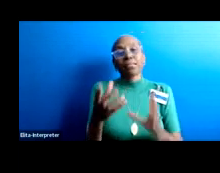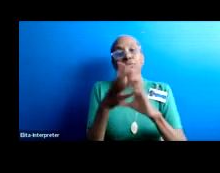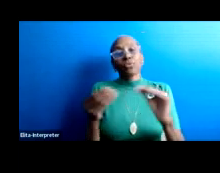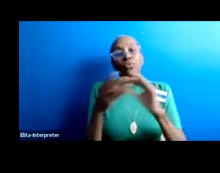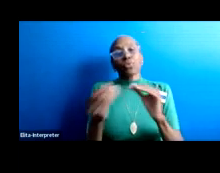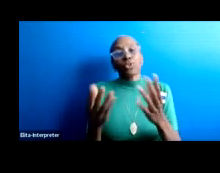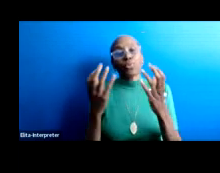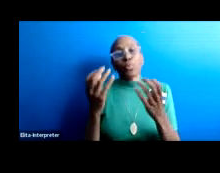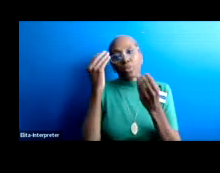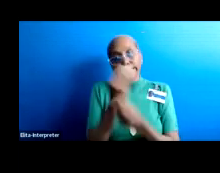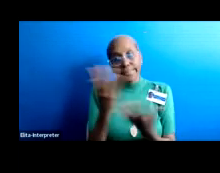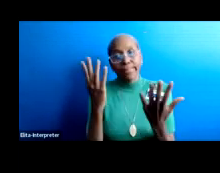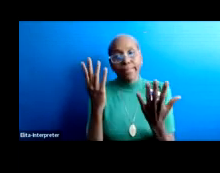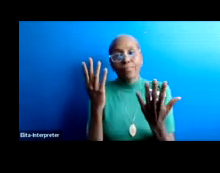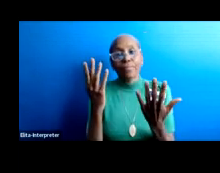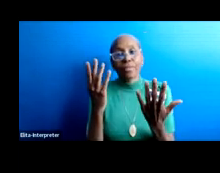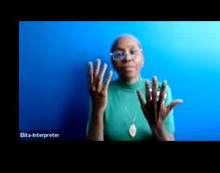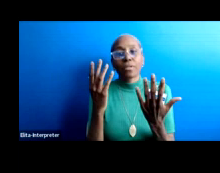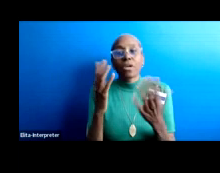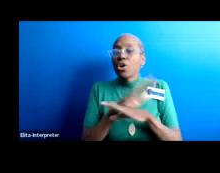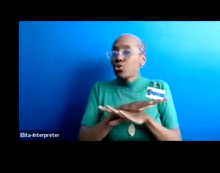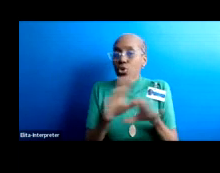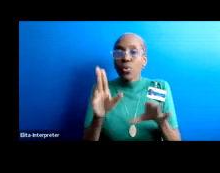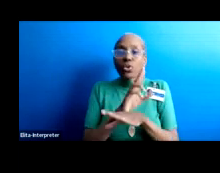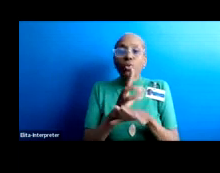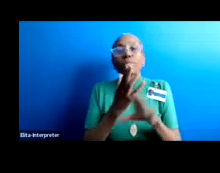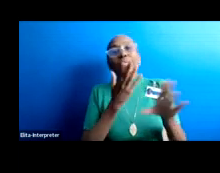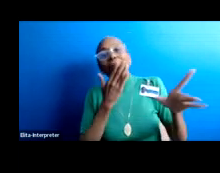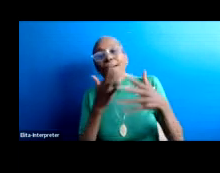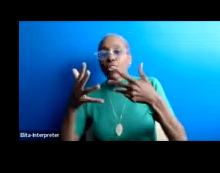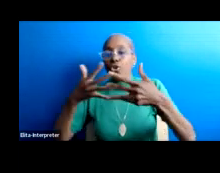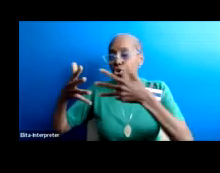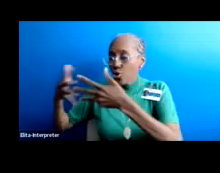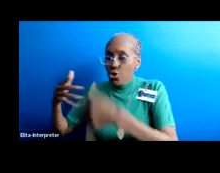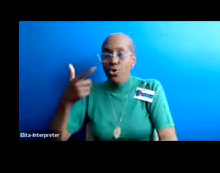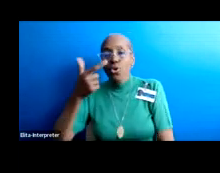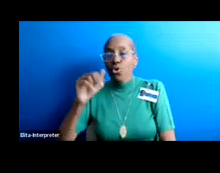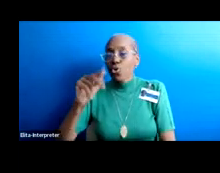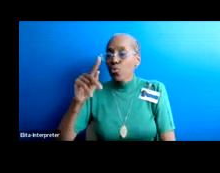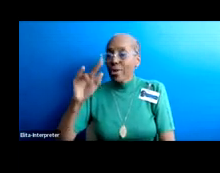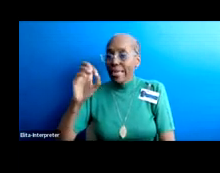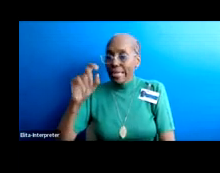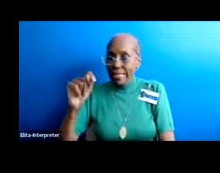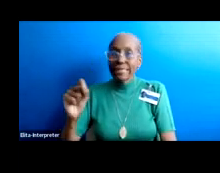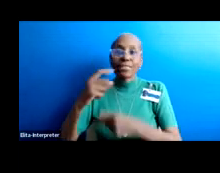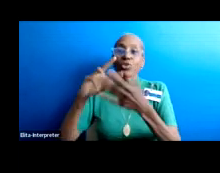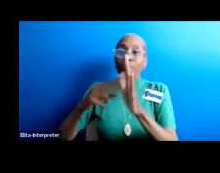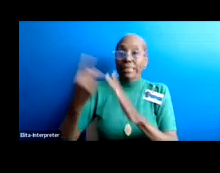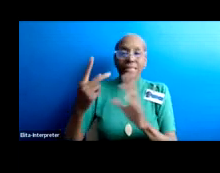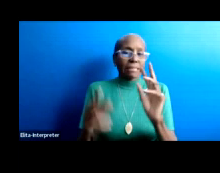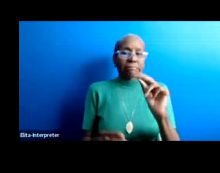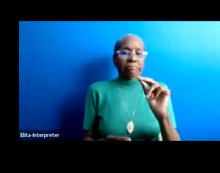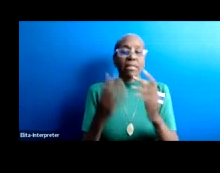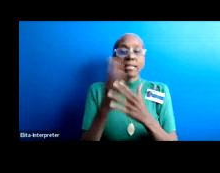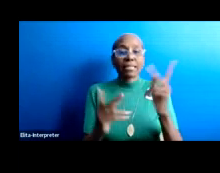that you want it to tell. So don't use sort of like color gradients in a logo to mean something. There are